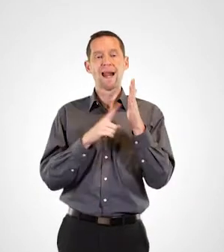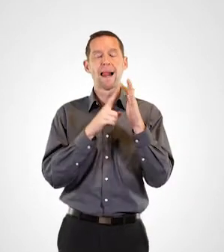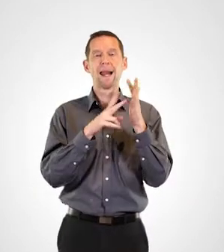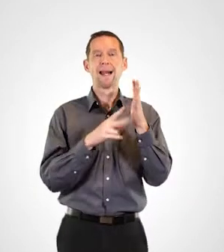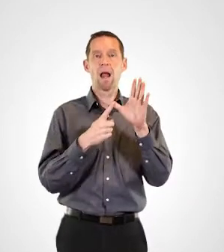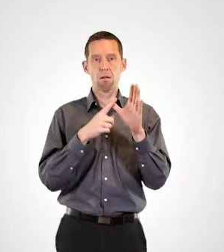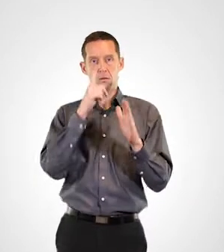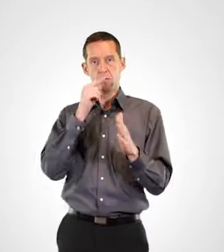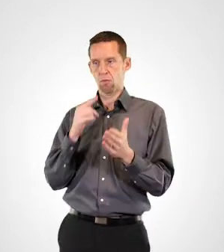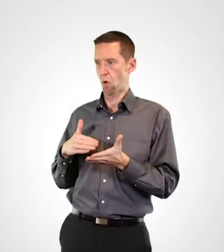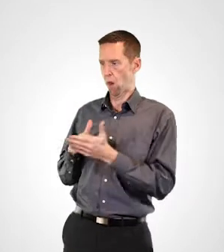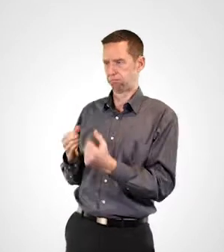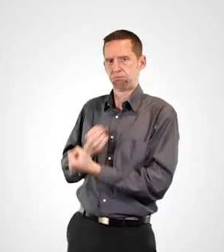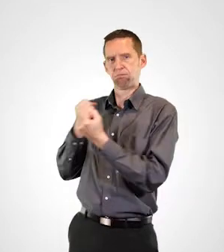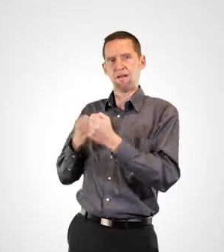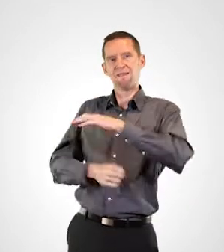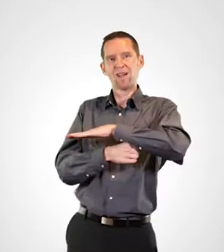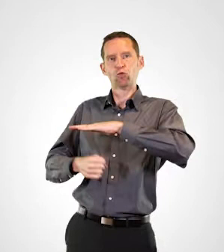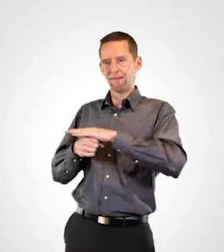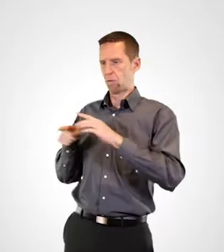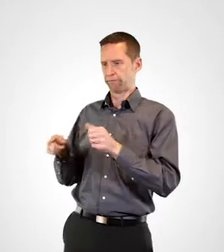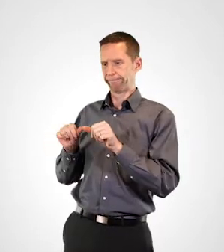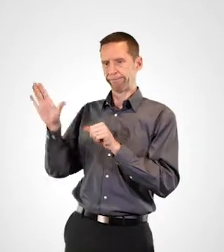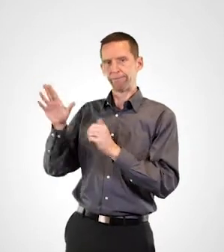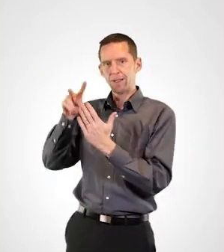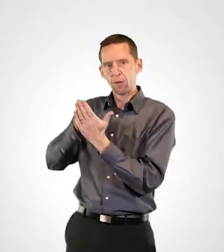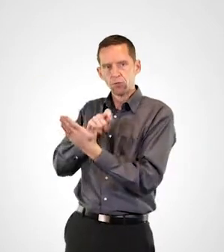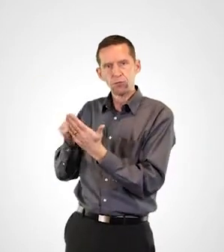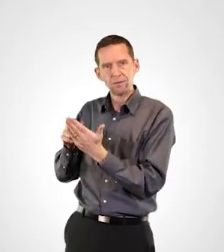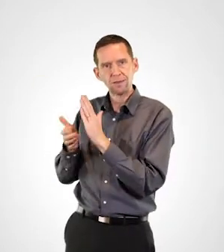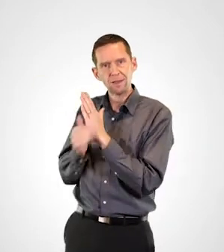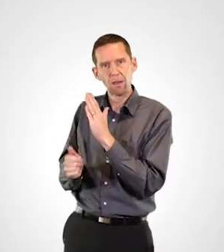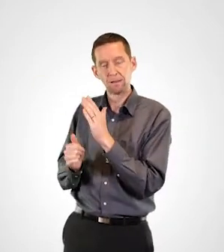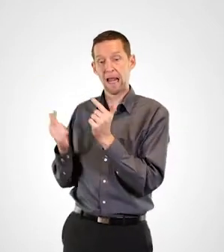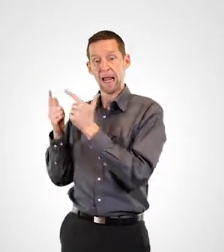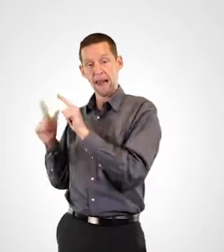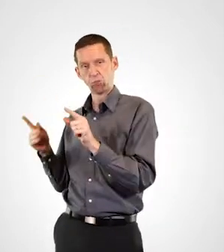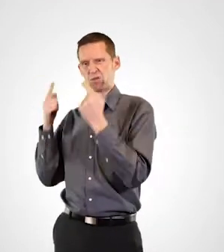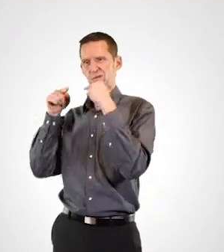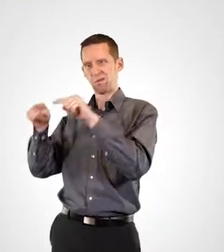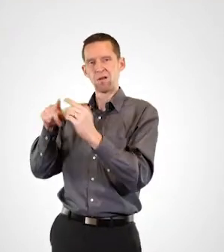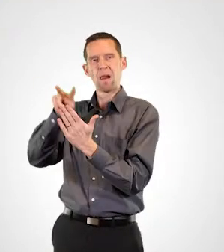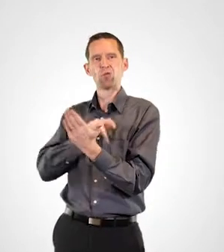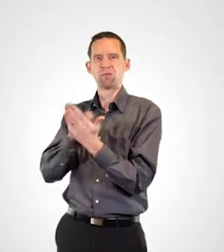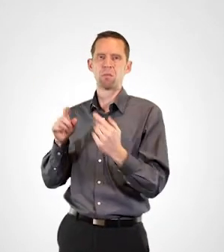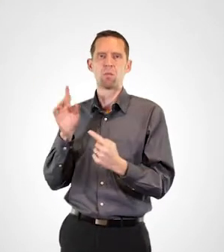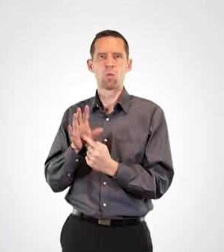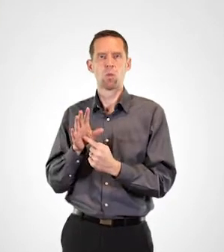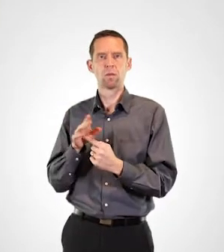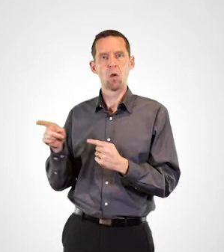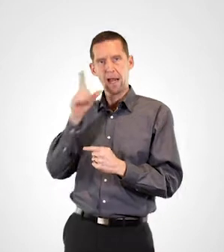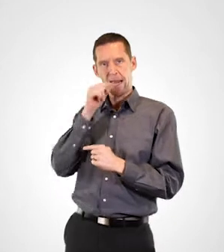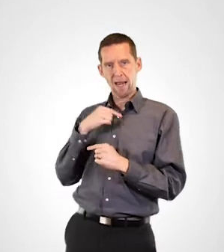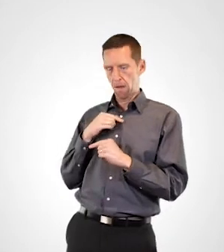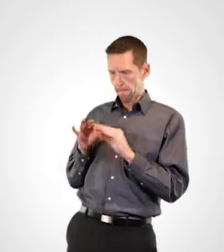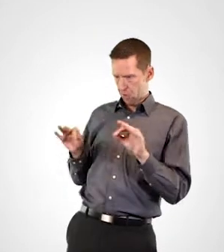build a strong pre-literacy foundation. So that's what we want to use it, that language and literacy foundation that's so important. It helps measure the